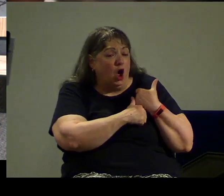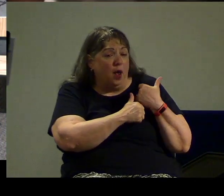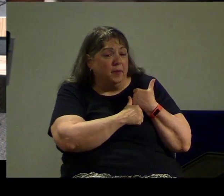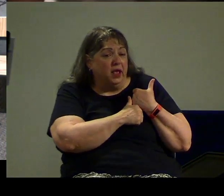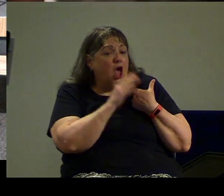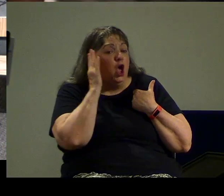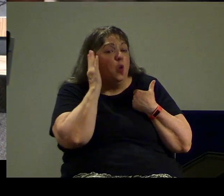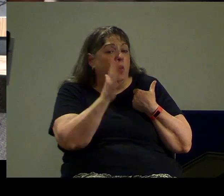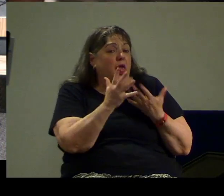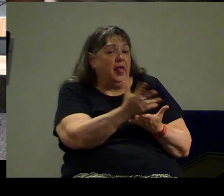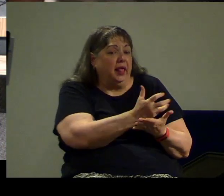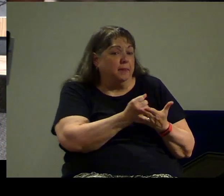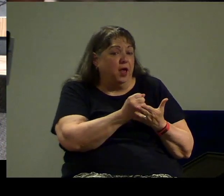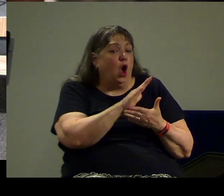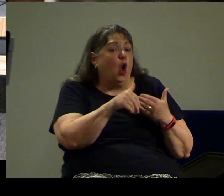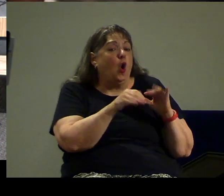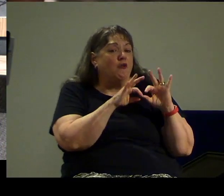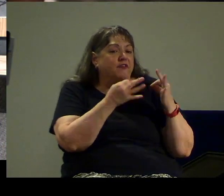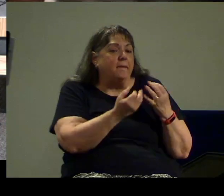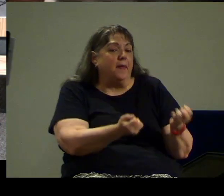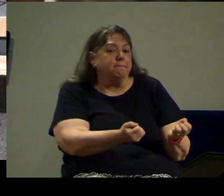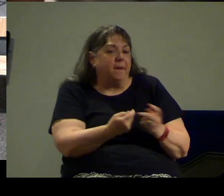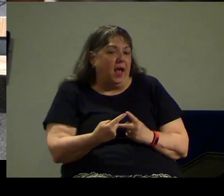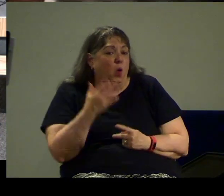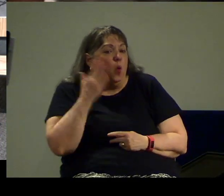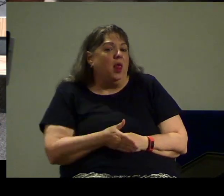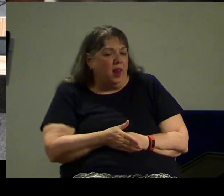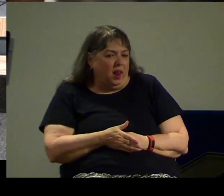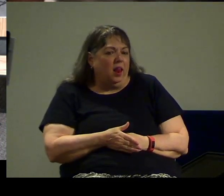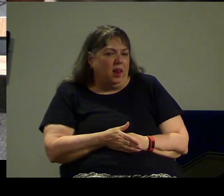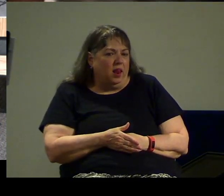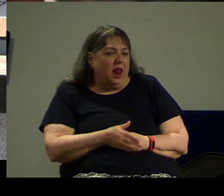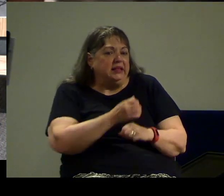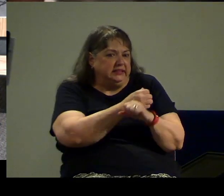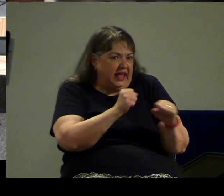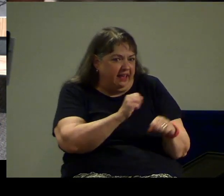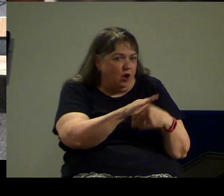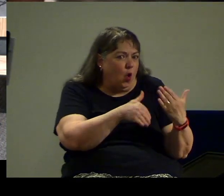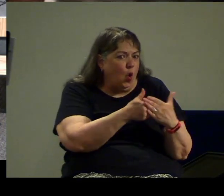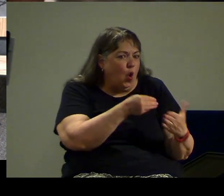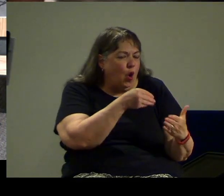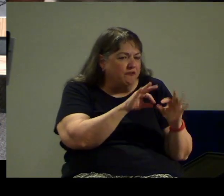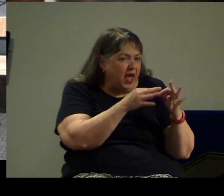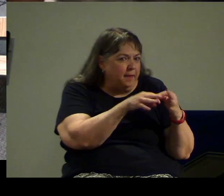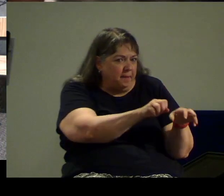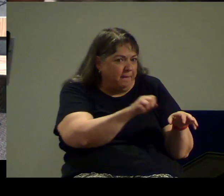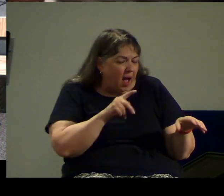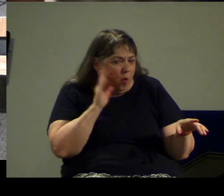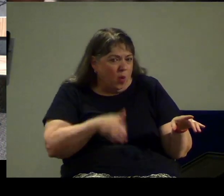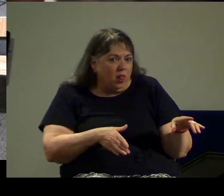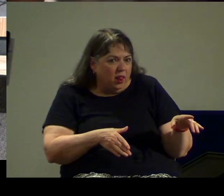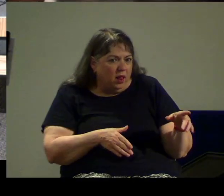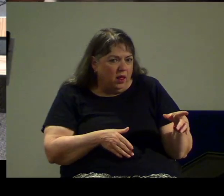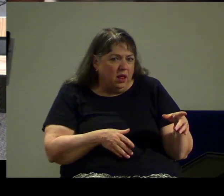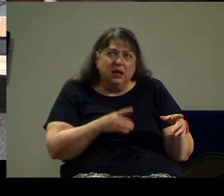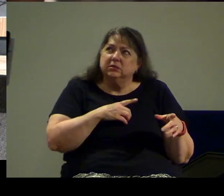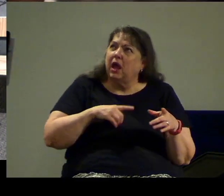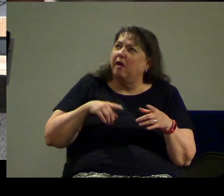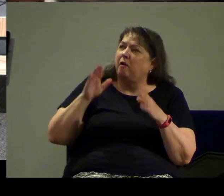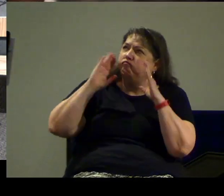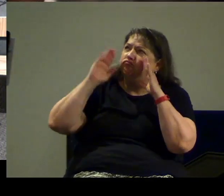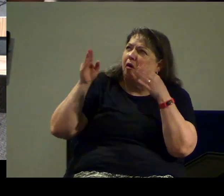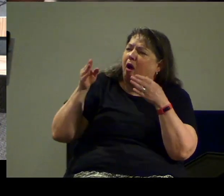restore all of your families, and they will all be saved. And David heard the words of God because